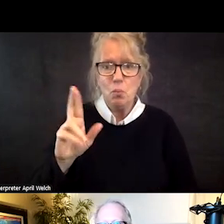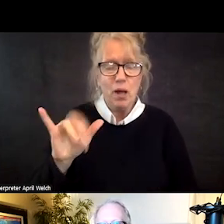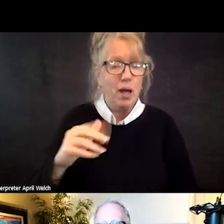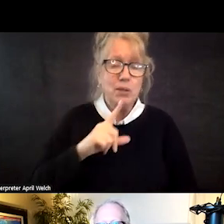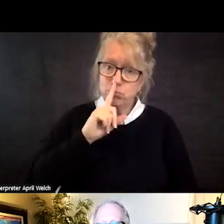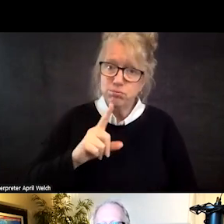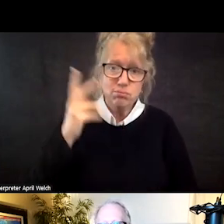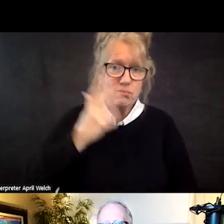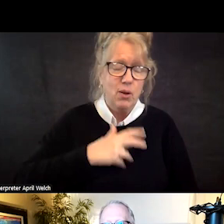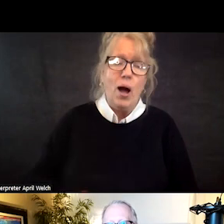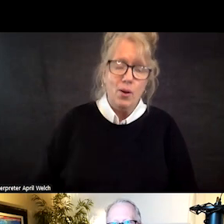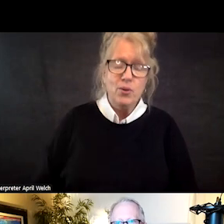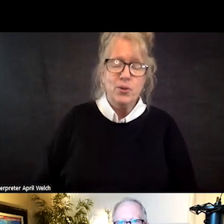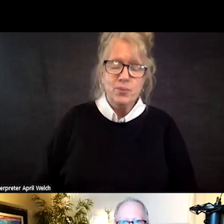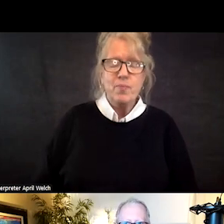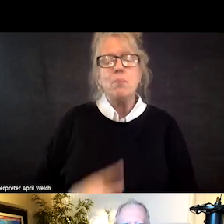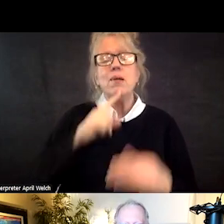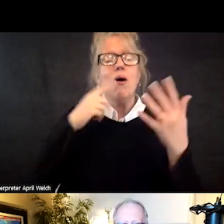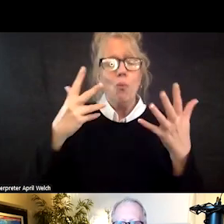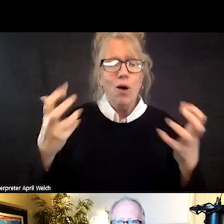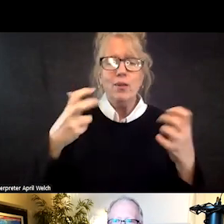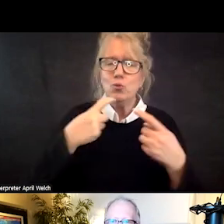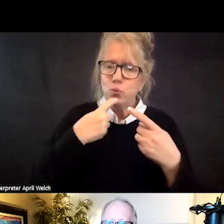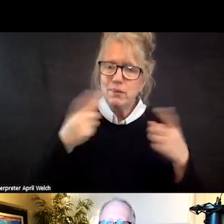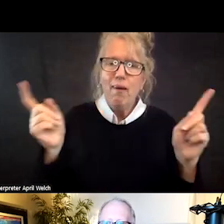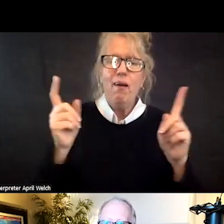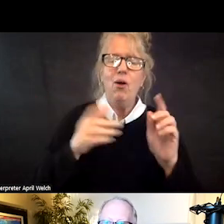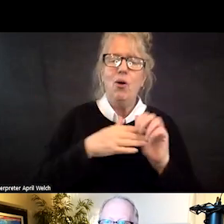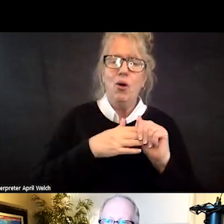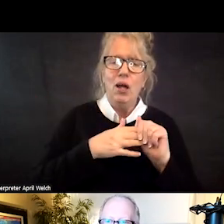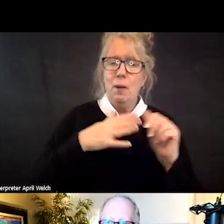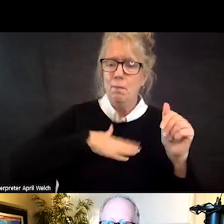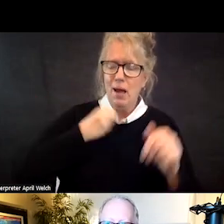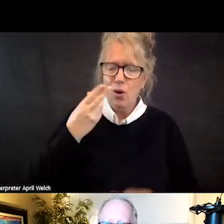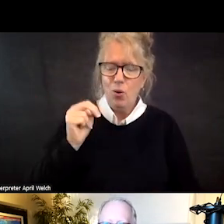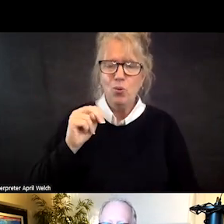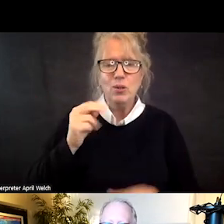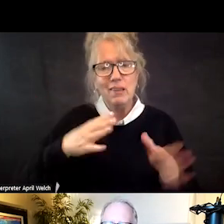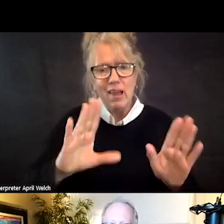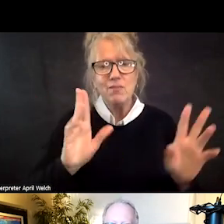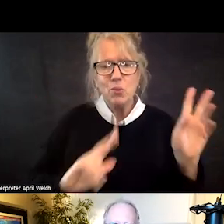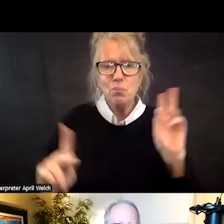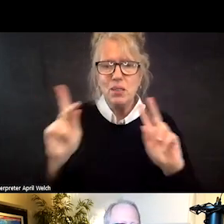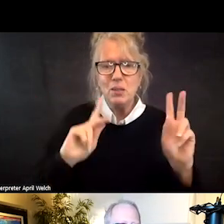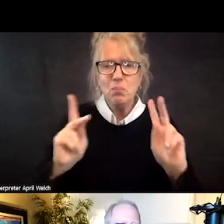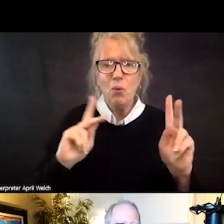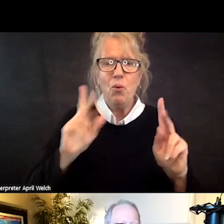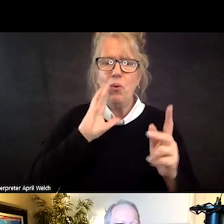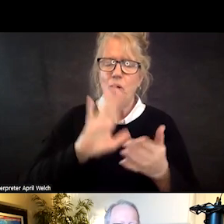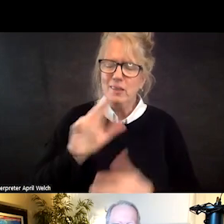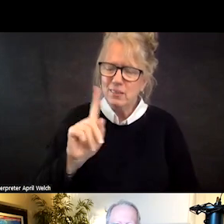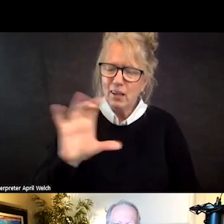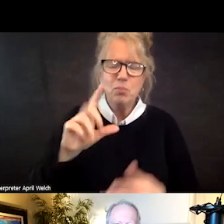But, I wanted a chance to tell everything in my own writing. I've allowed people to do documentaries and other